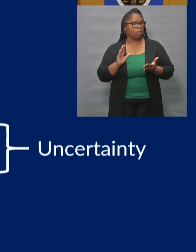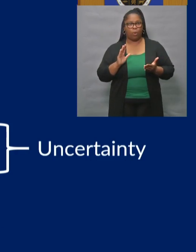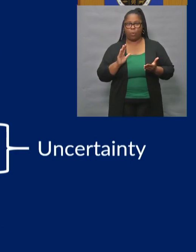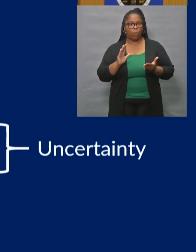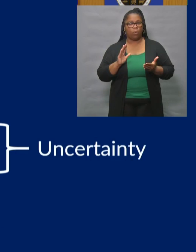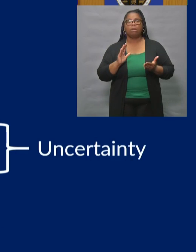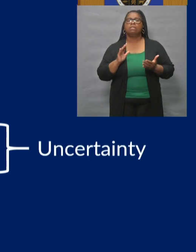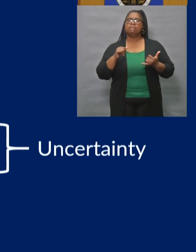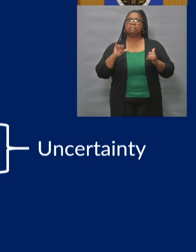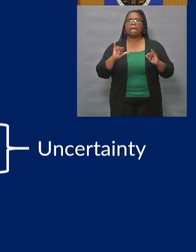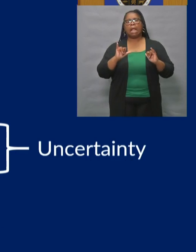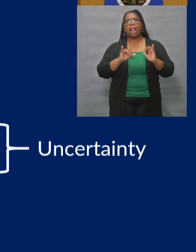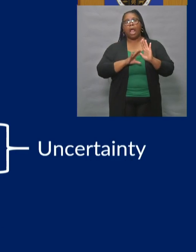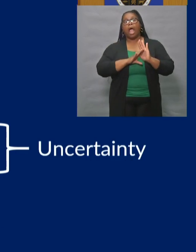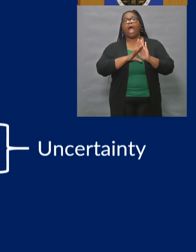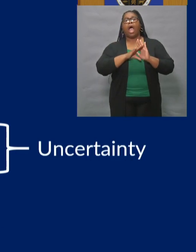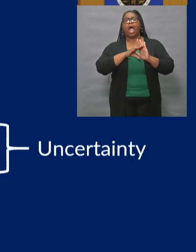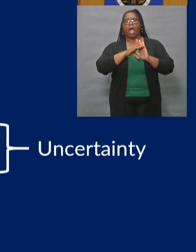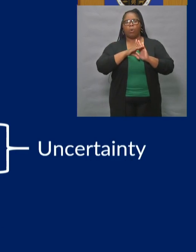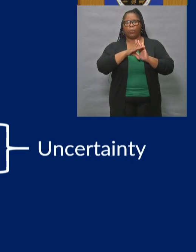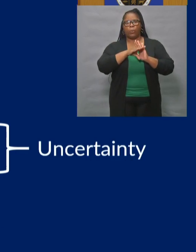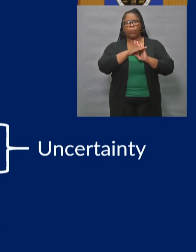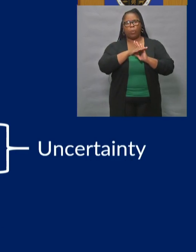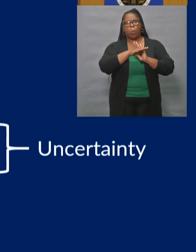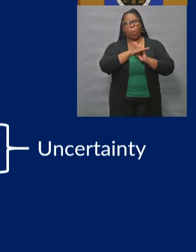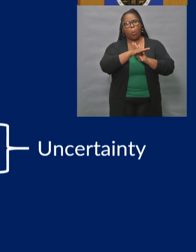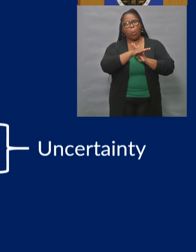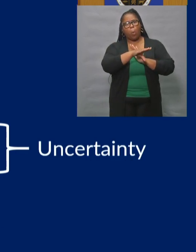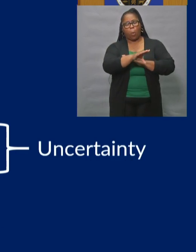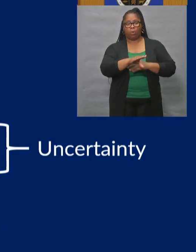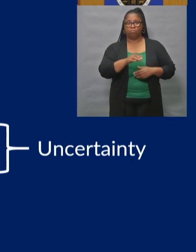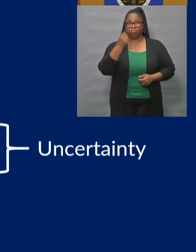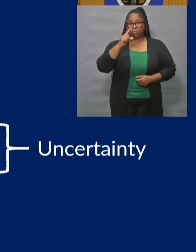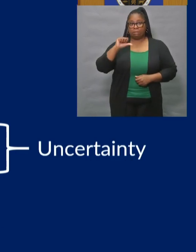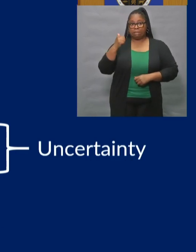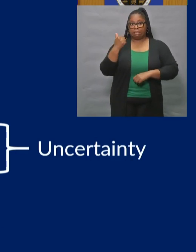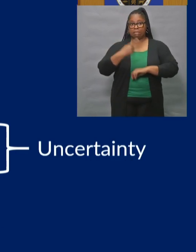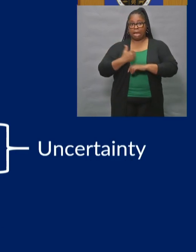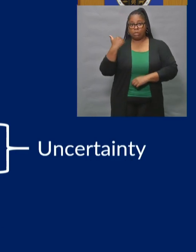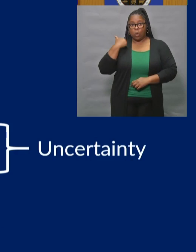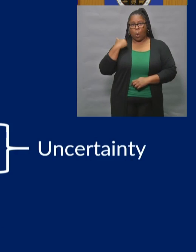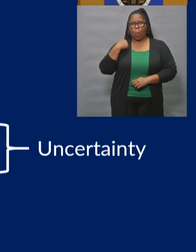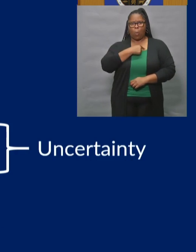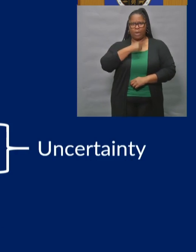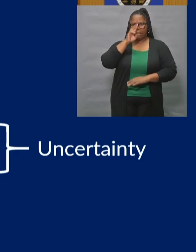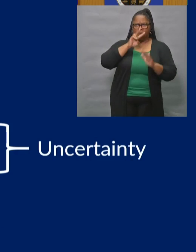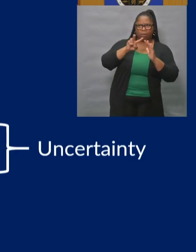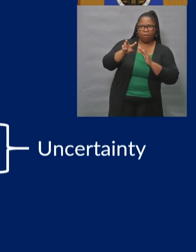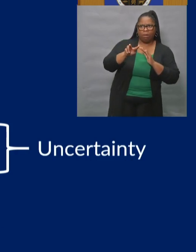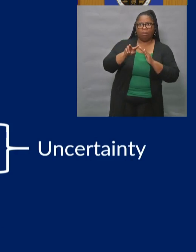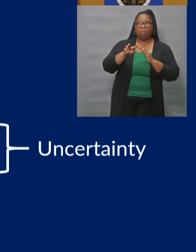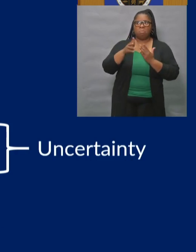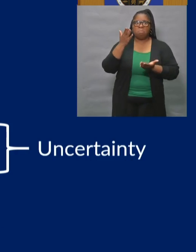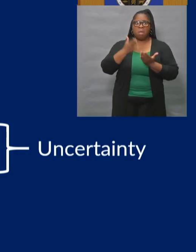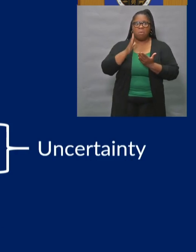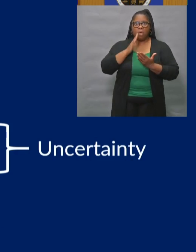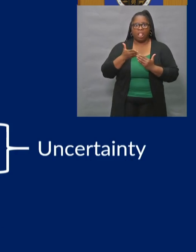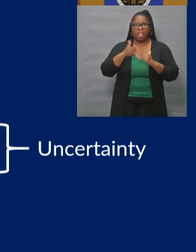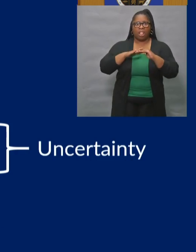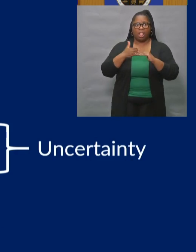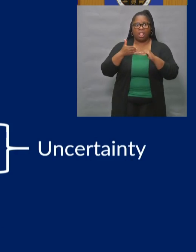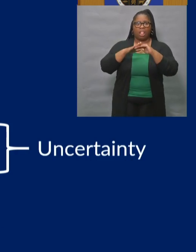is a good thing. 10 days ago, our best prediction was that we were going to see a continued increase in the daily number of new